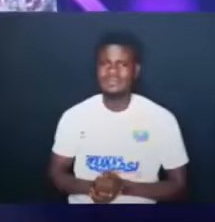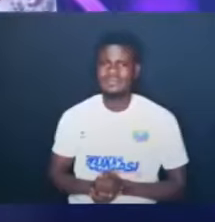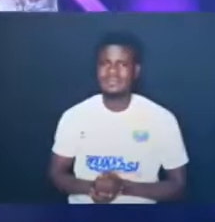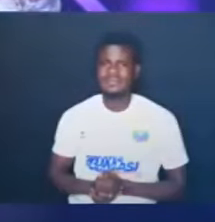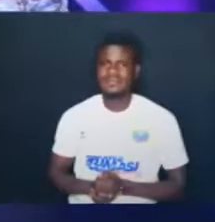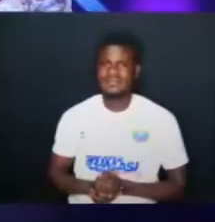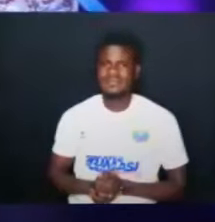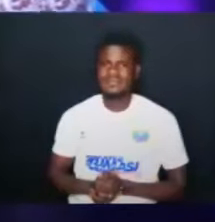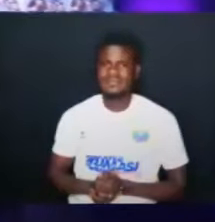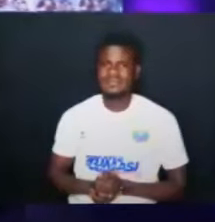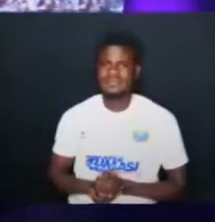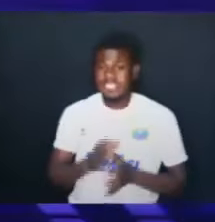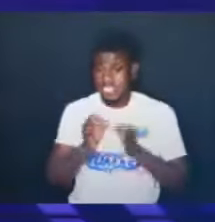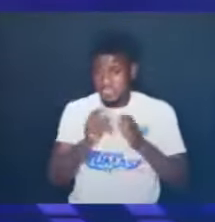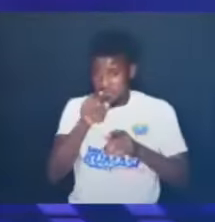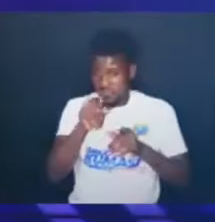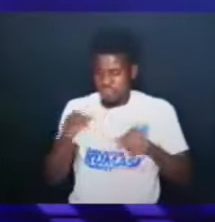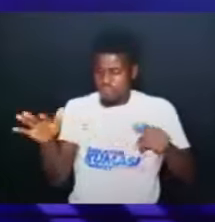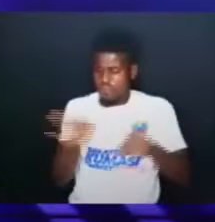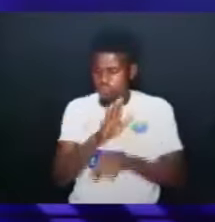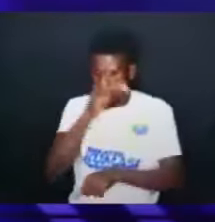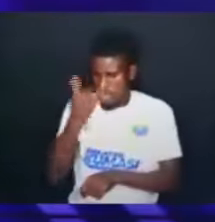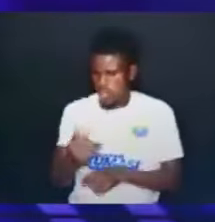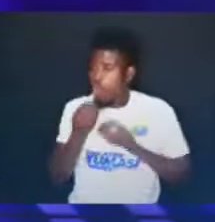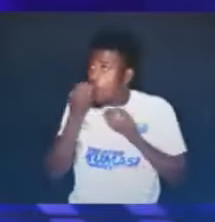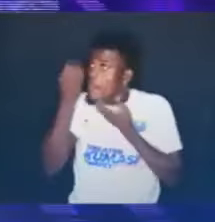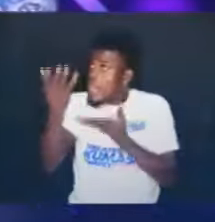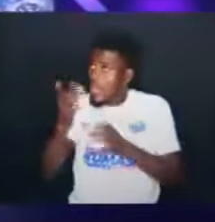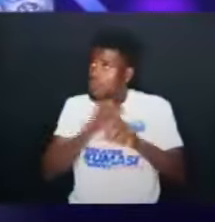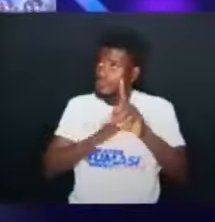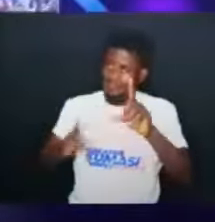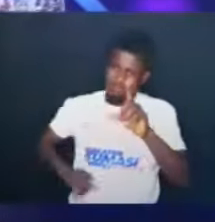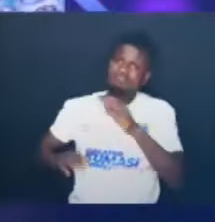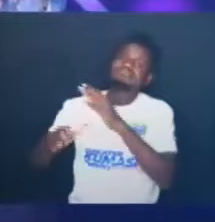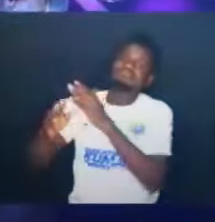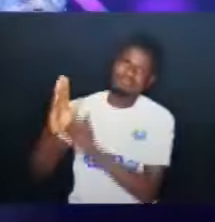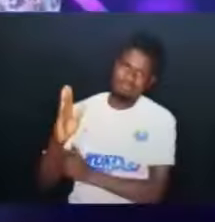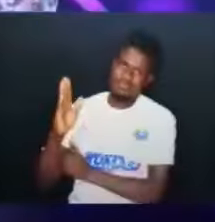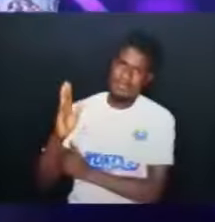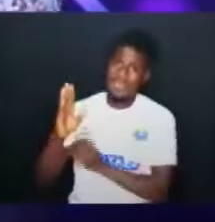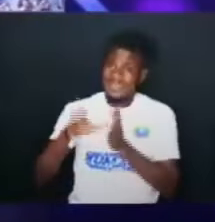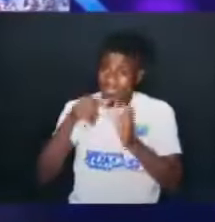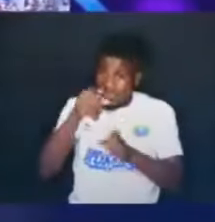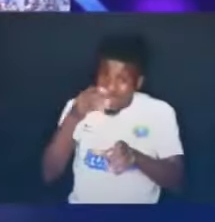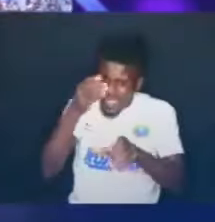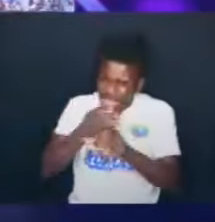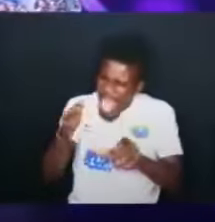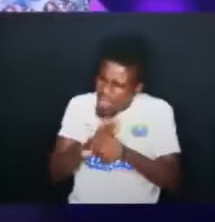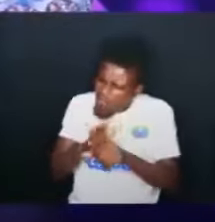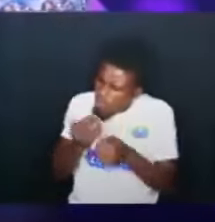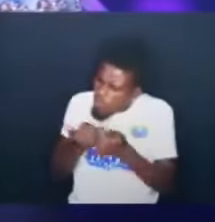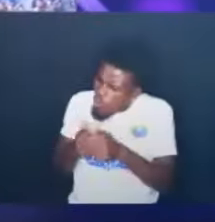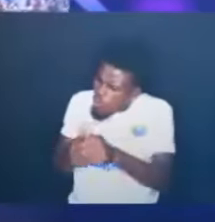so amama nyina eso. If you fully obey the Lord your God, se wuti Awurade Onyankopon sem no nyina, and carefully follow all